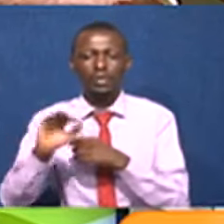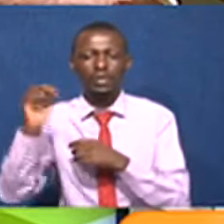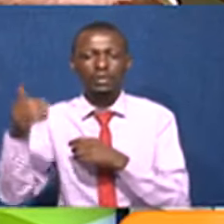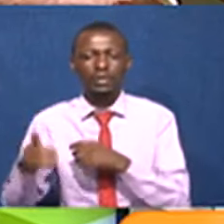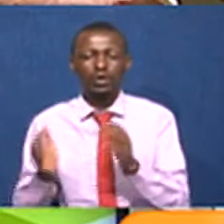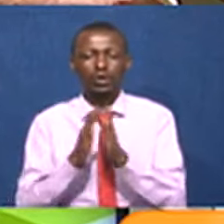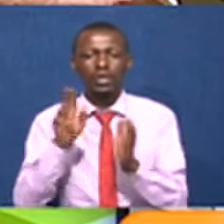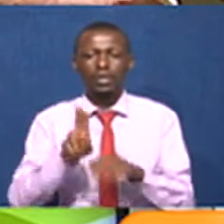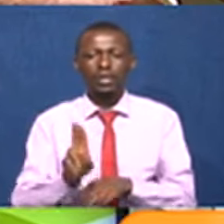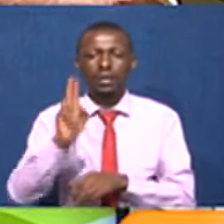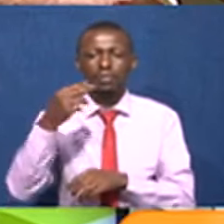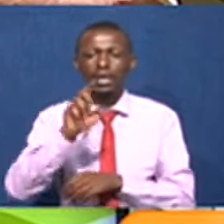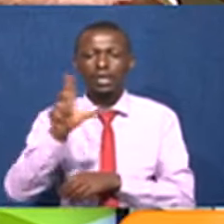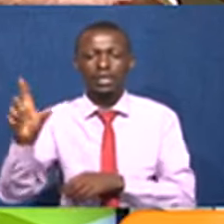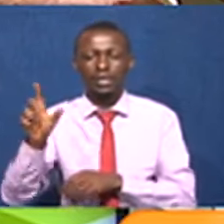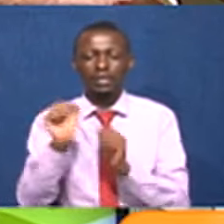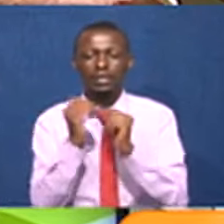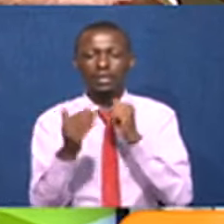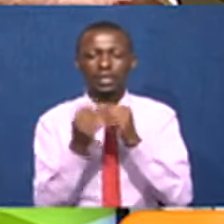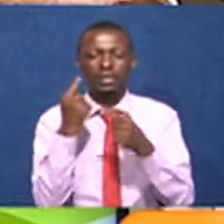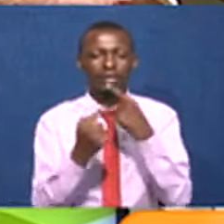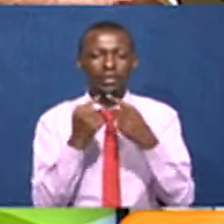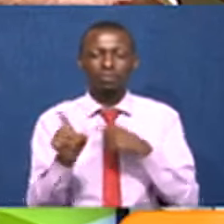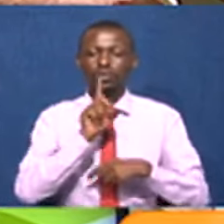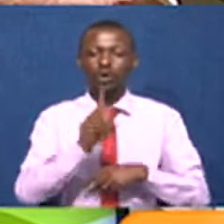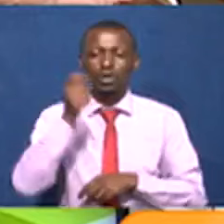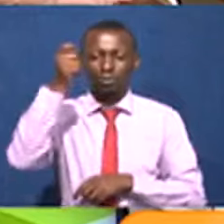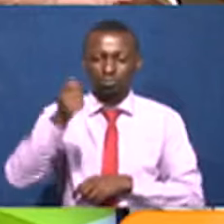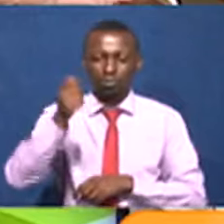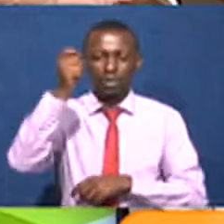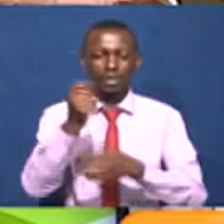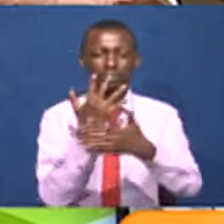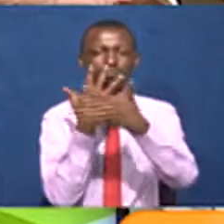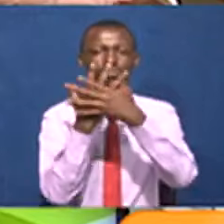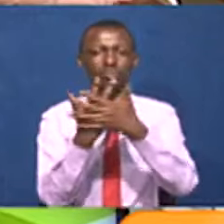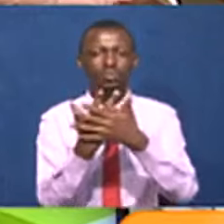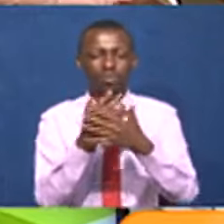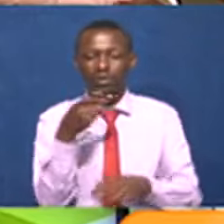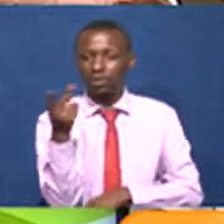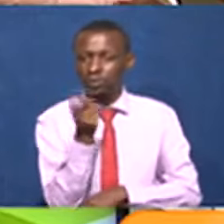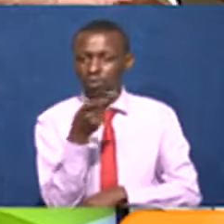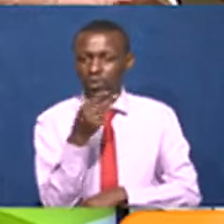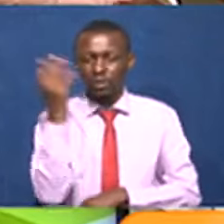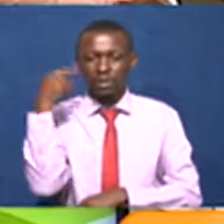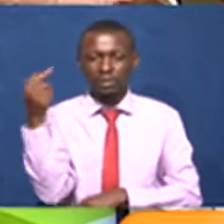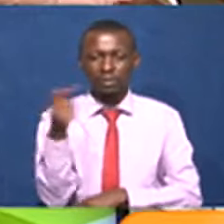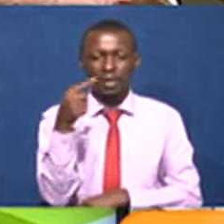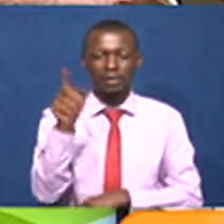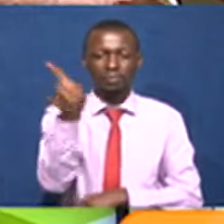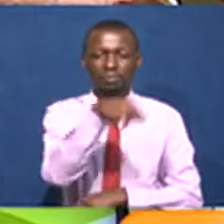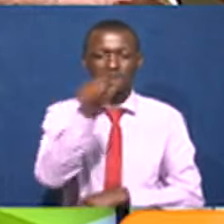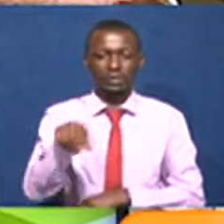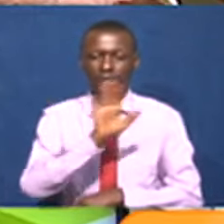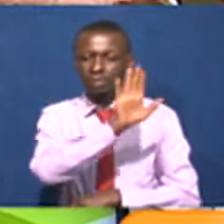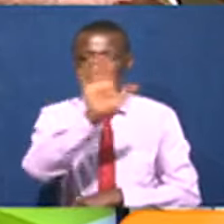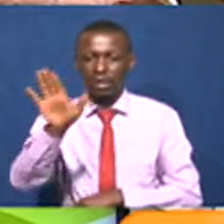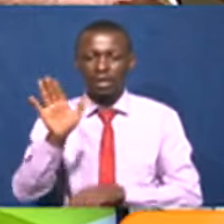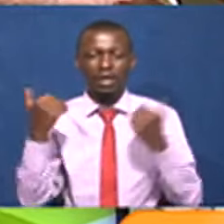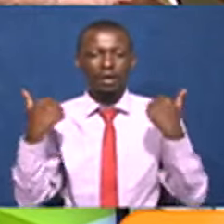to 19 years in jail. Abdi-Majit, Hassan, Adan and Mohammed, Osman, Nane were last month found guilty of being in